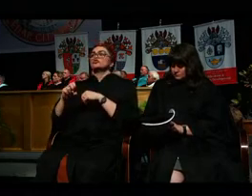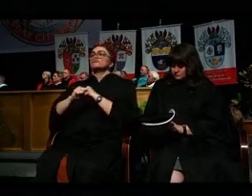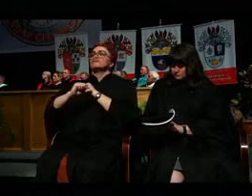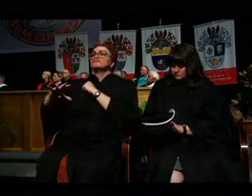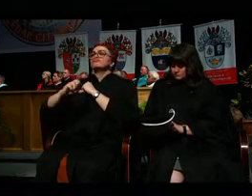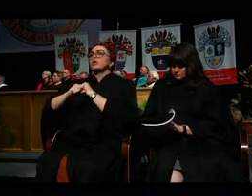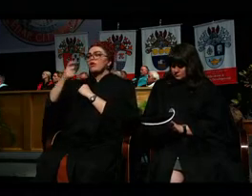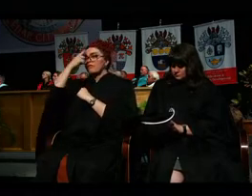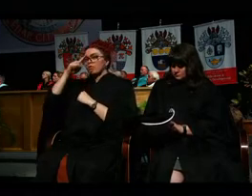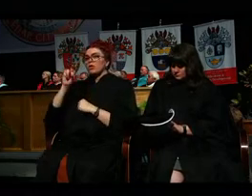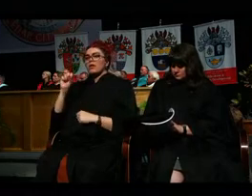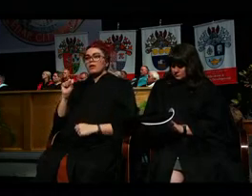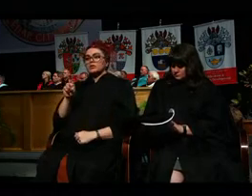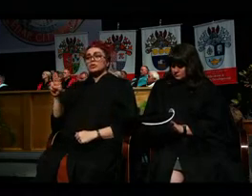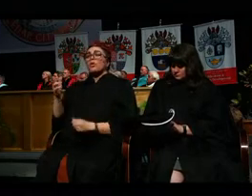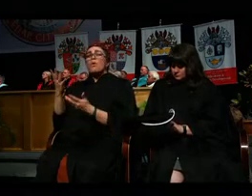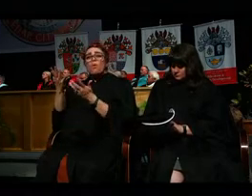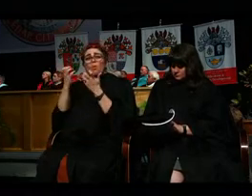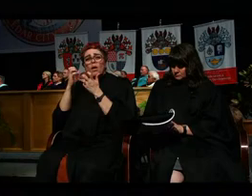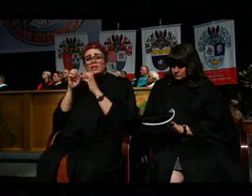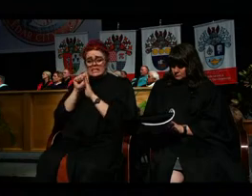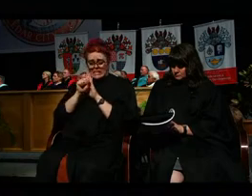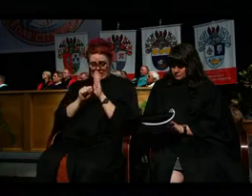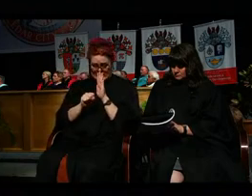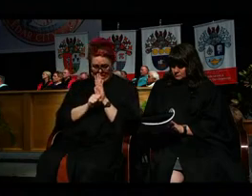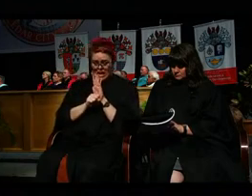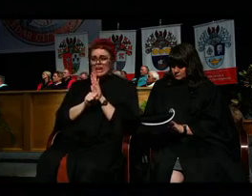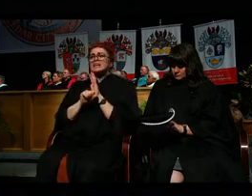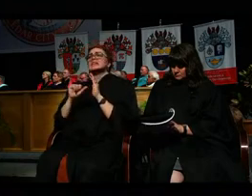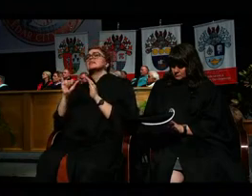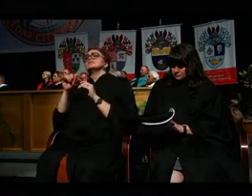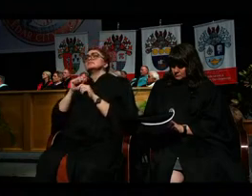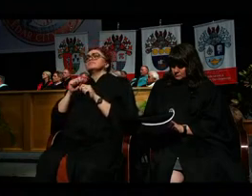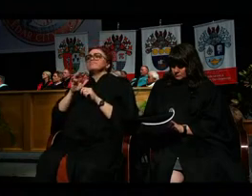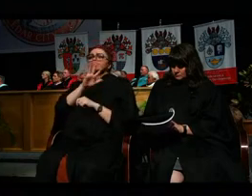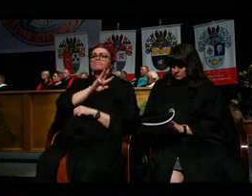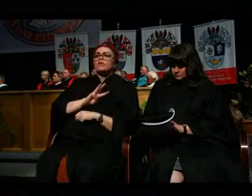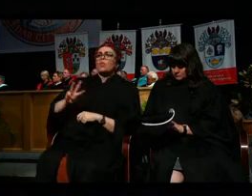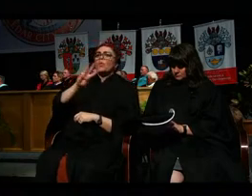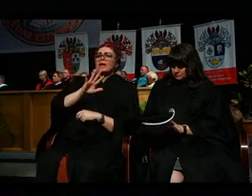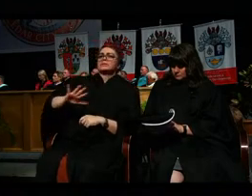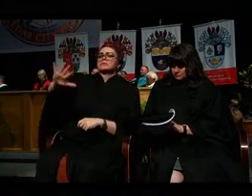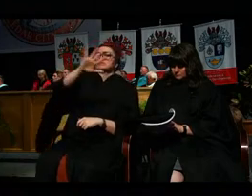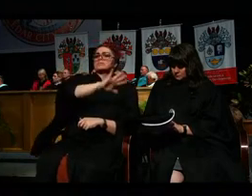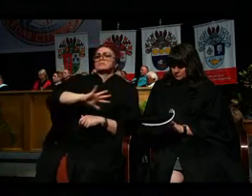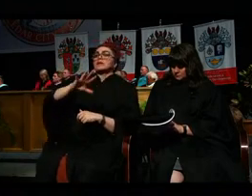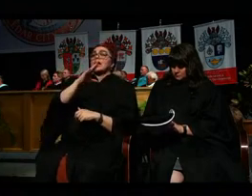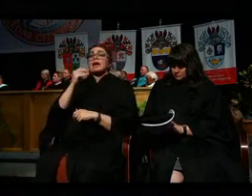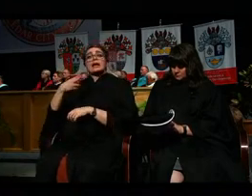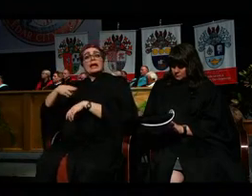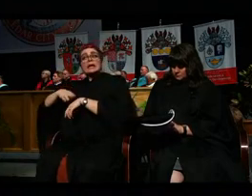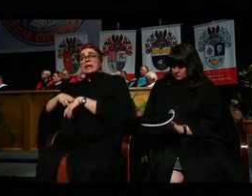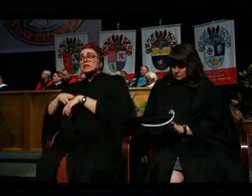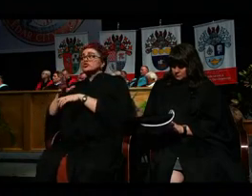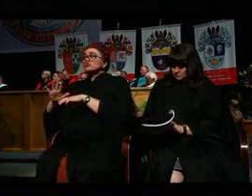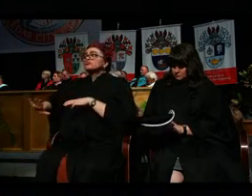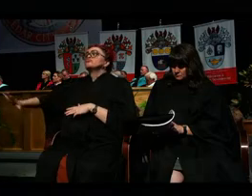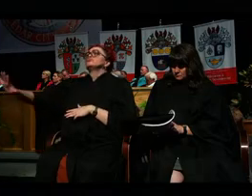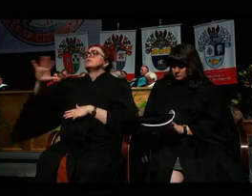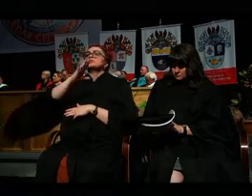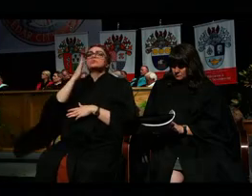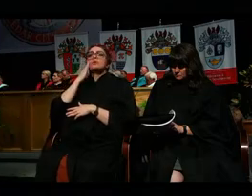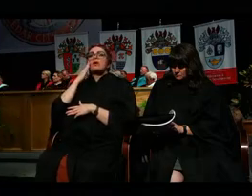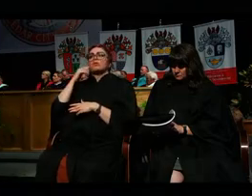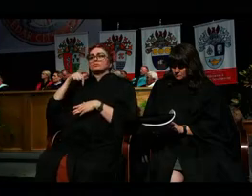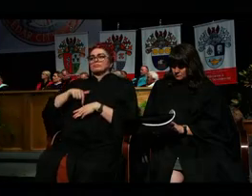SUU. We want the entire state, the Intermountain West, and targeted markets throughout the nation to know of the extraordinary